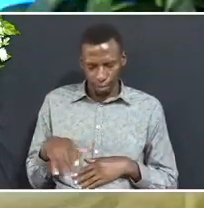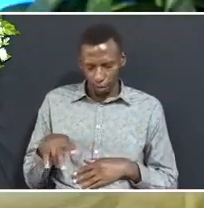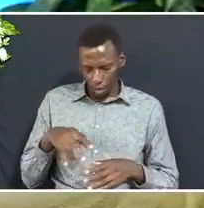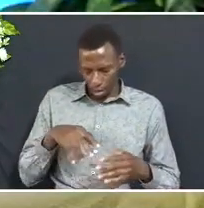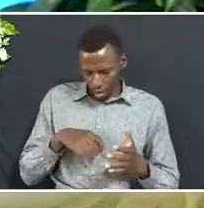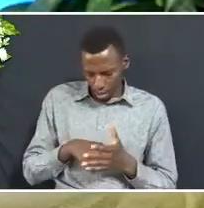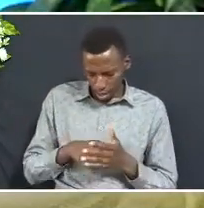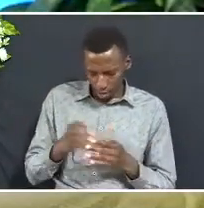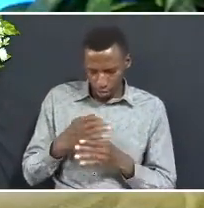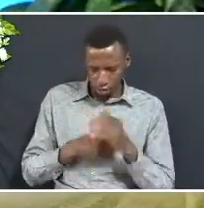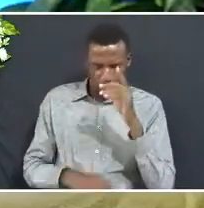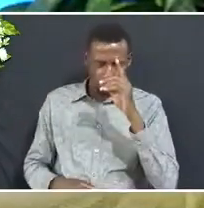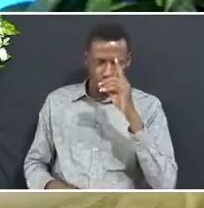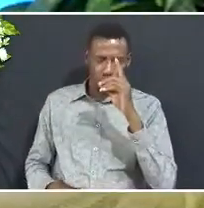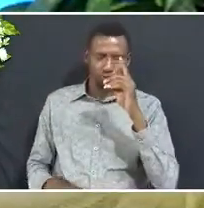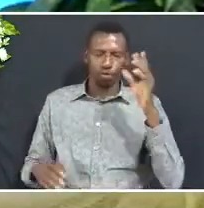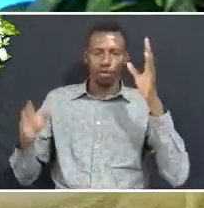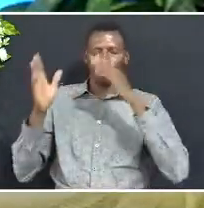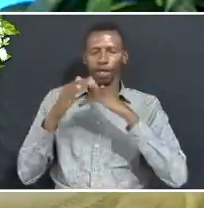you, Heavenly Father,